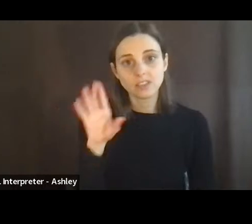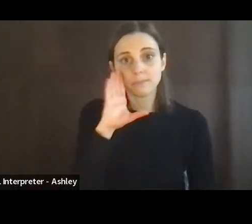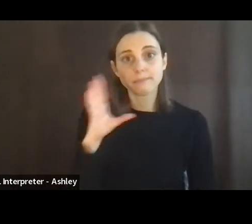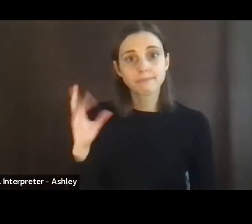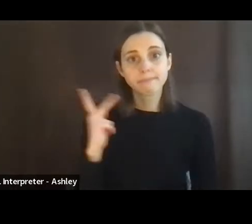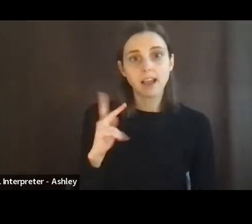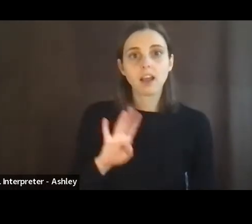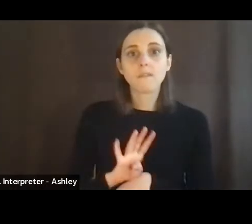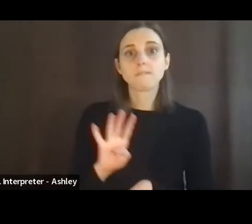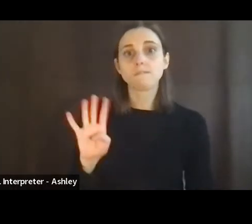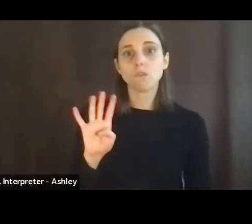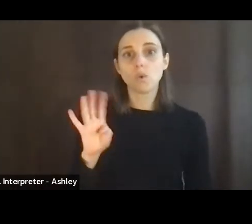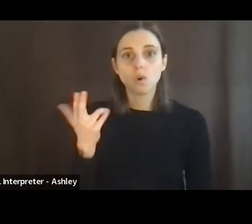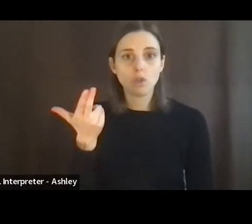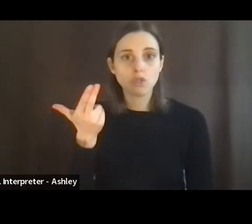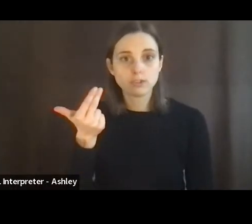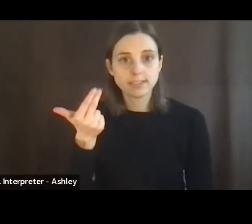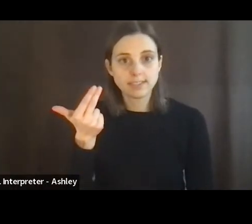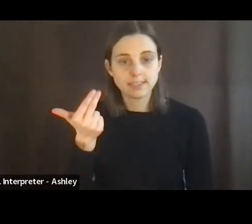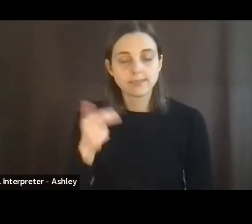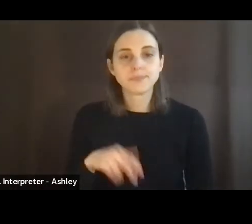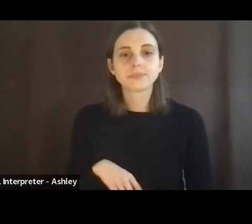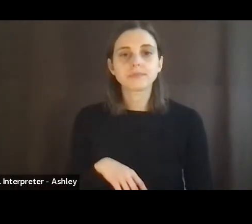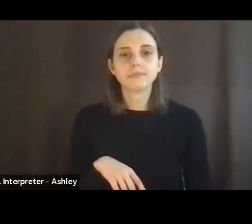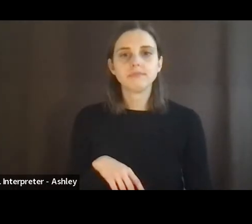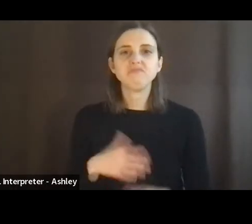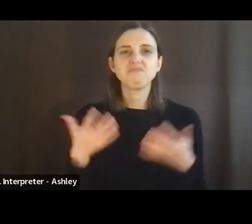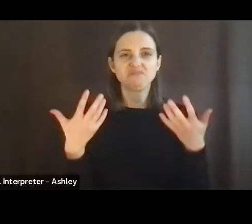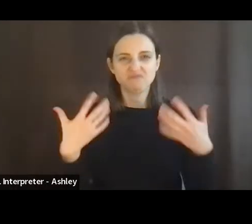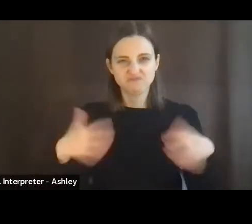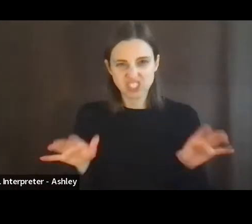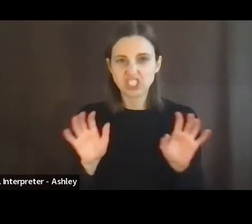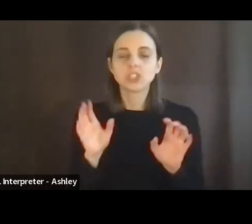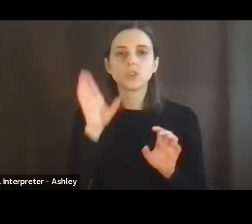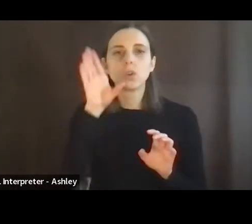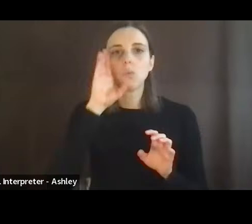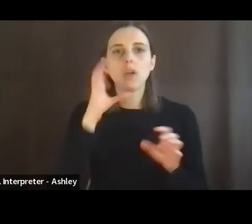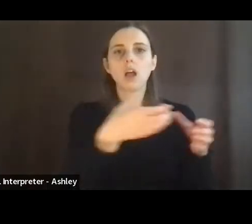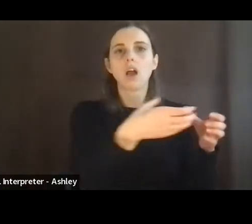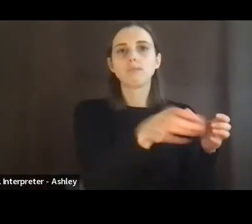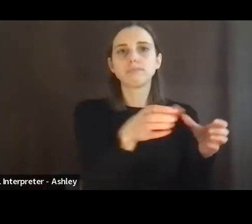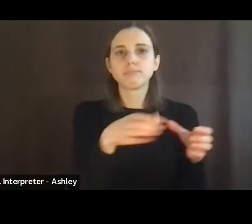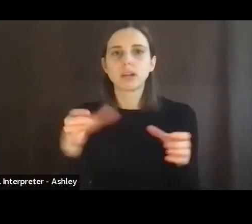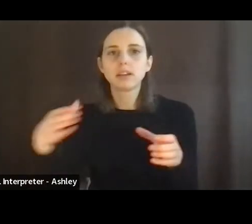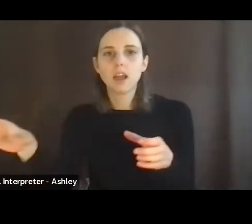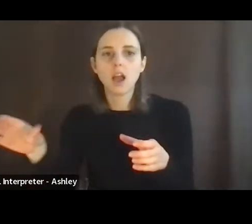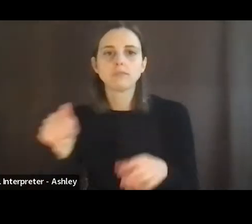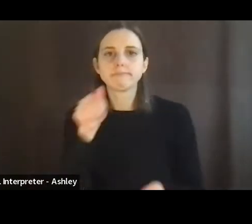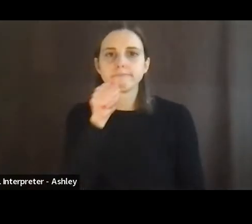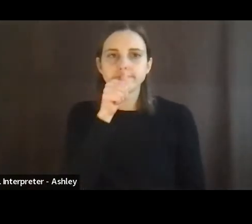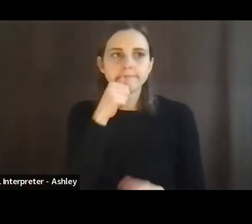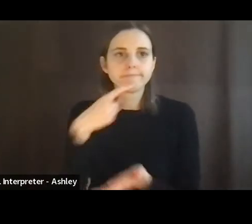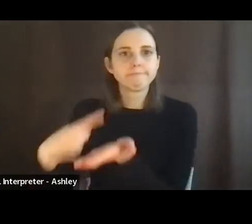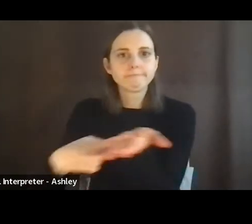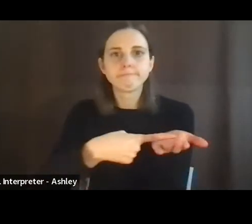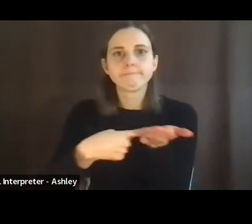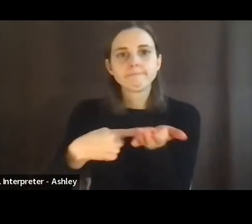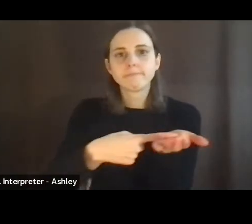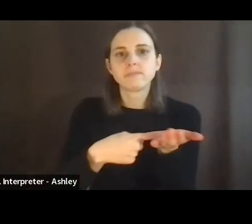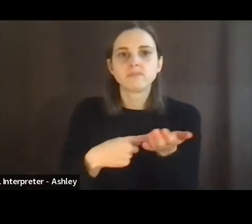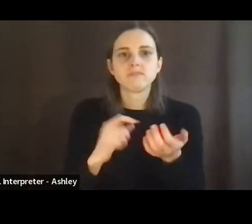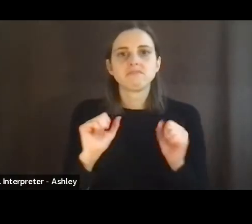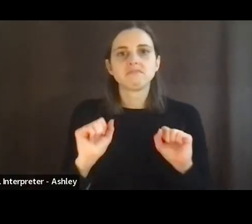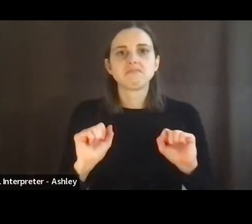4:13. And we will get ourselves into breakout groups to ask you more, to weigh in more on the